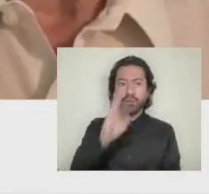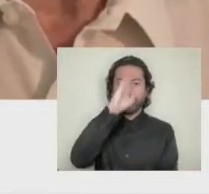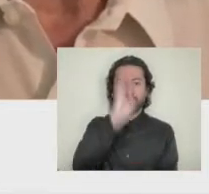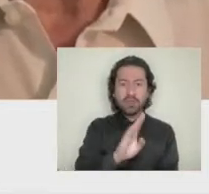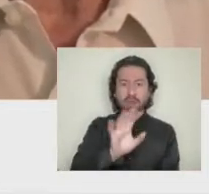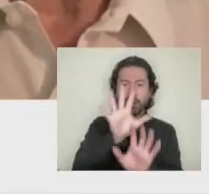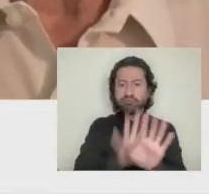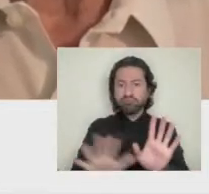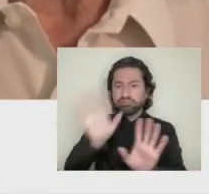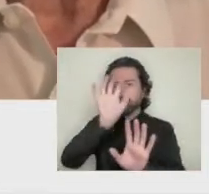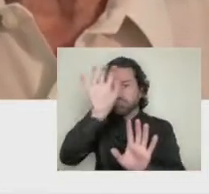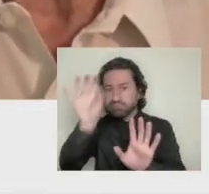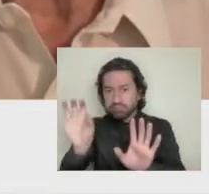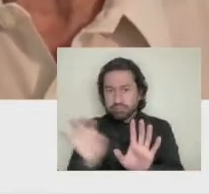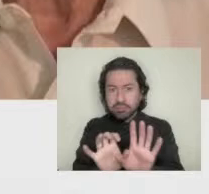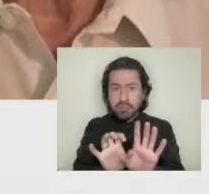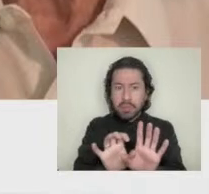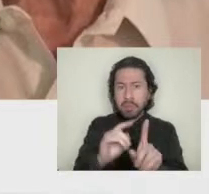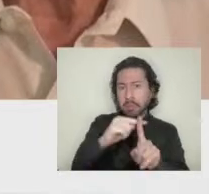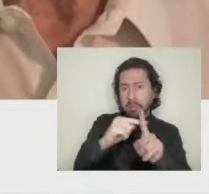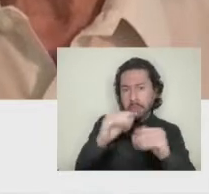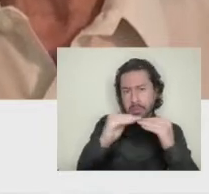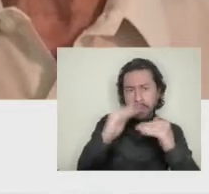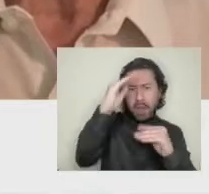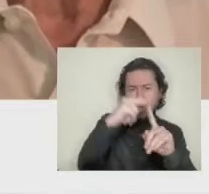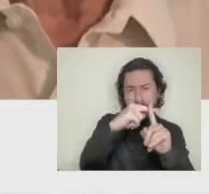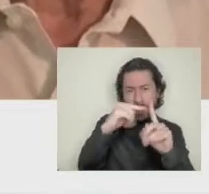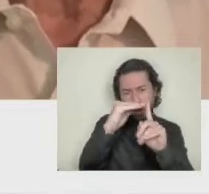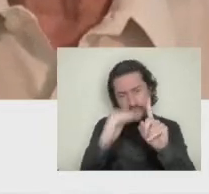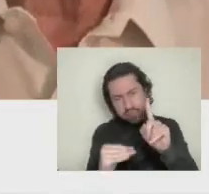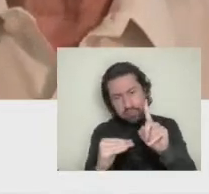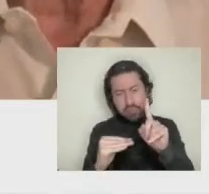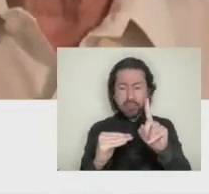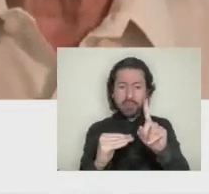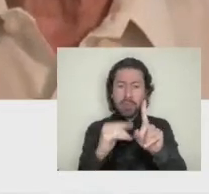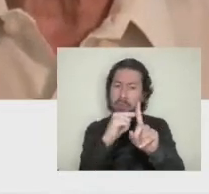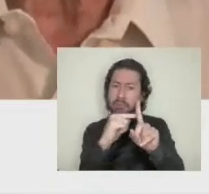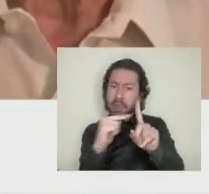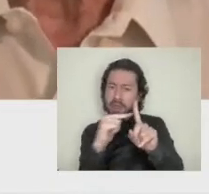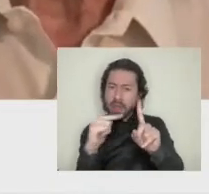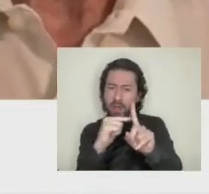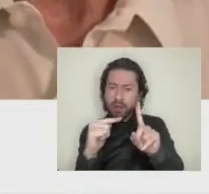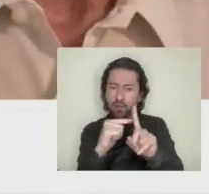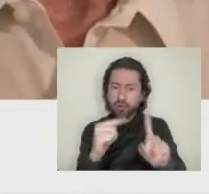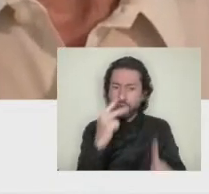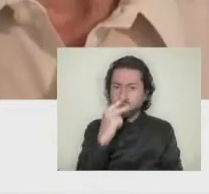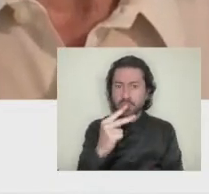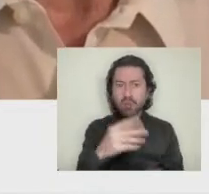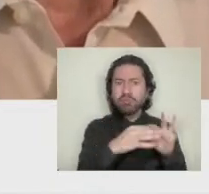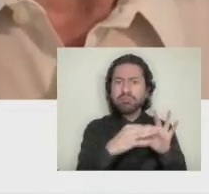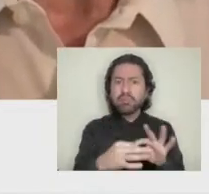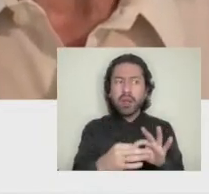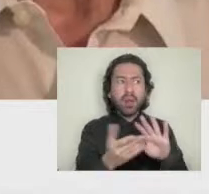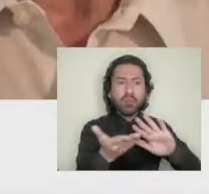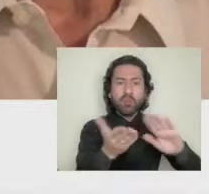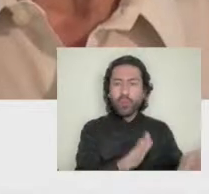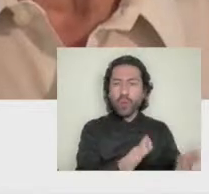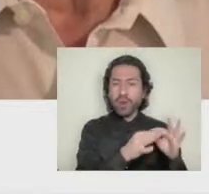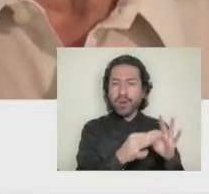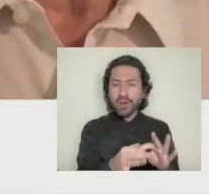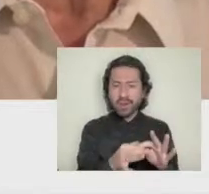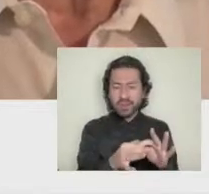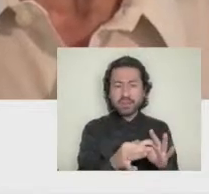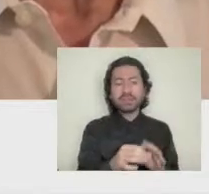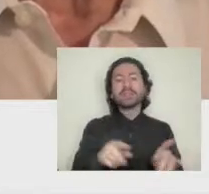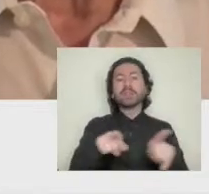and attributable deaths, a bit like we did in our UK calculation. It's saying that if